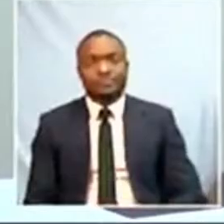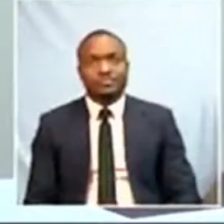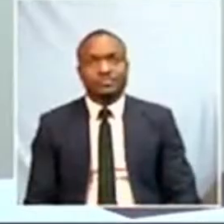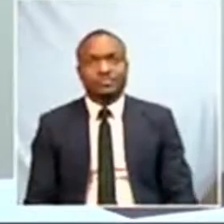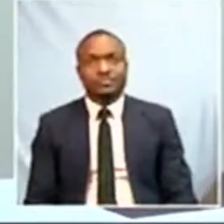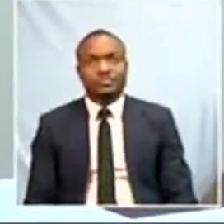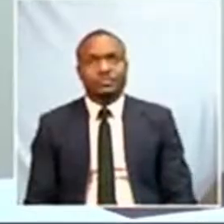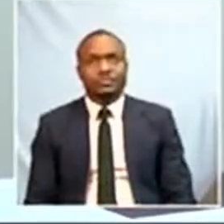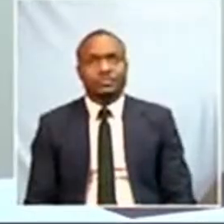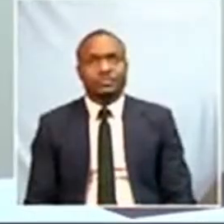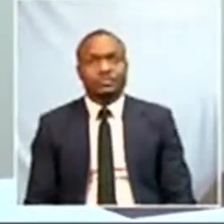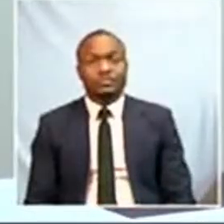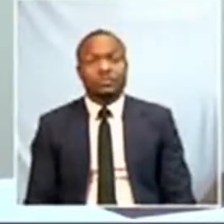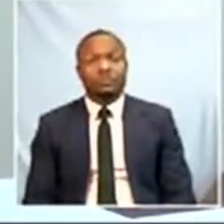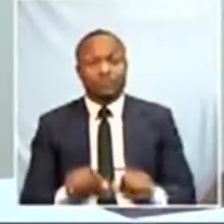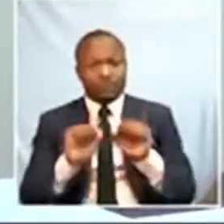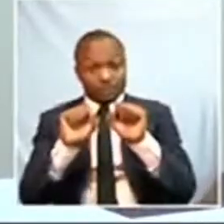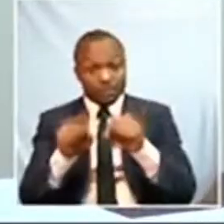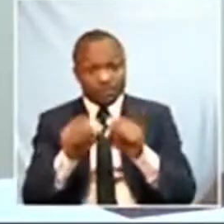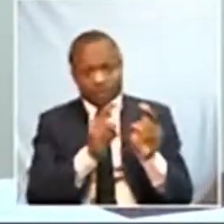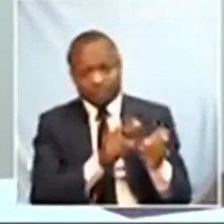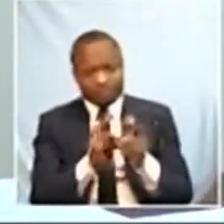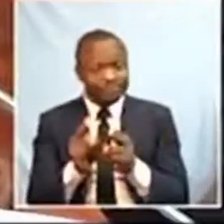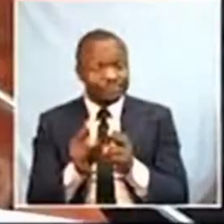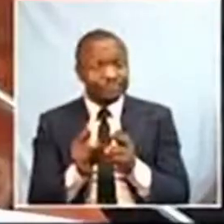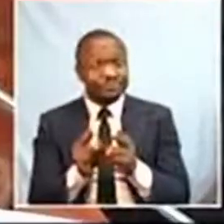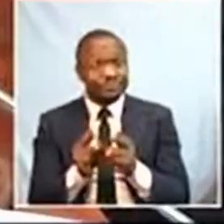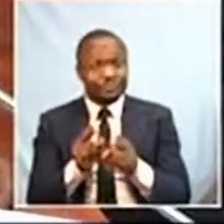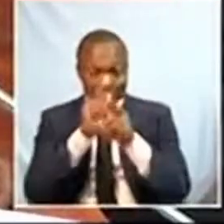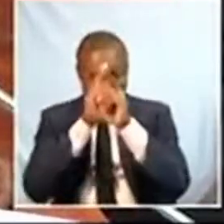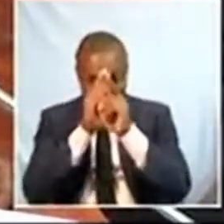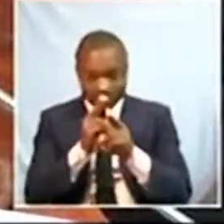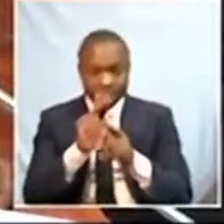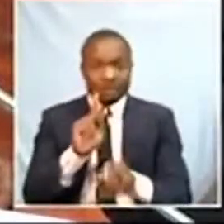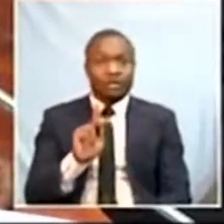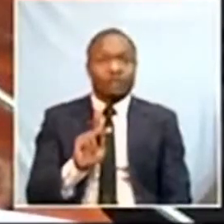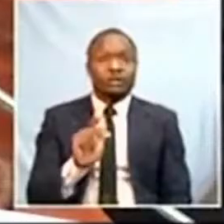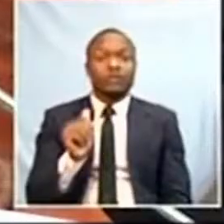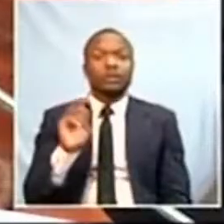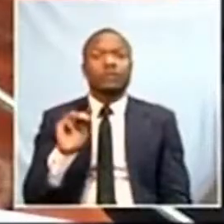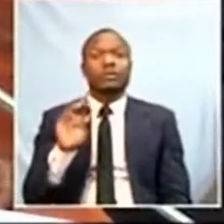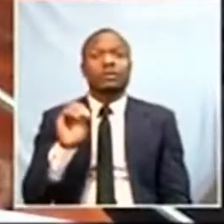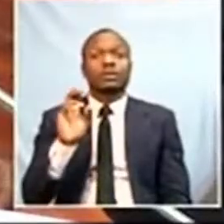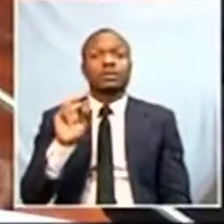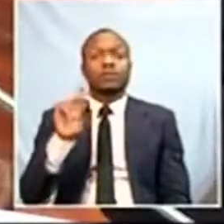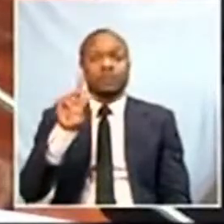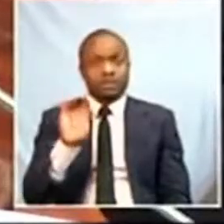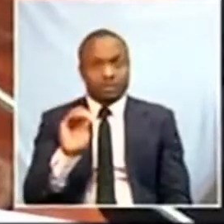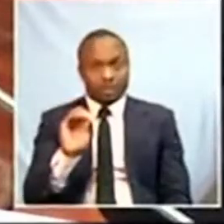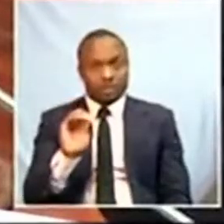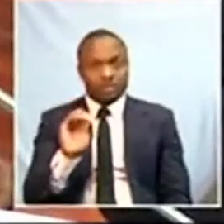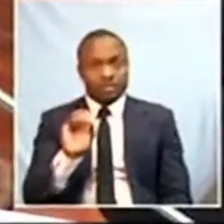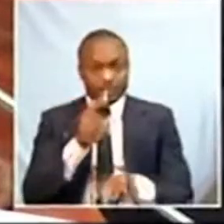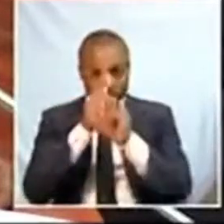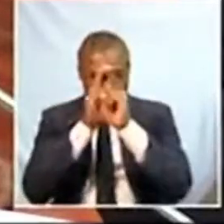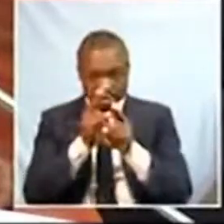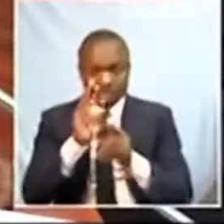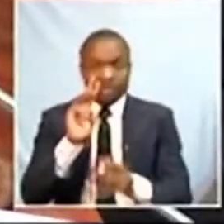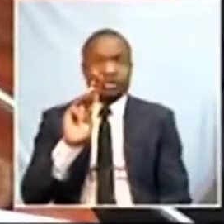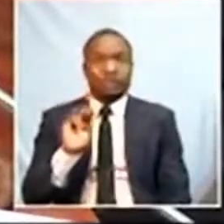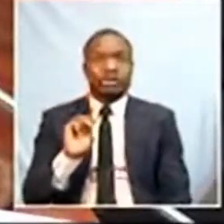Can you respond to Honorable Kamondo's question? Then Honorable Mutero will